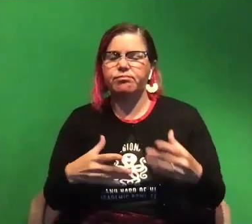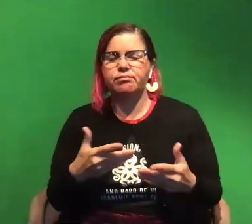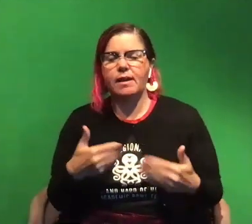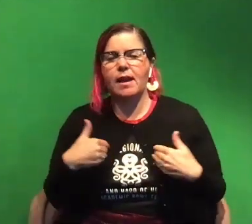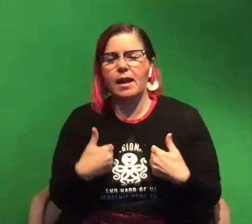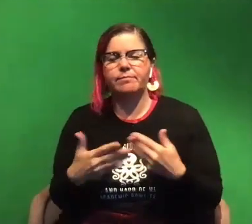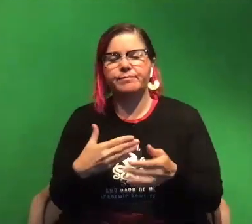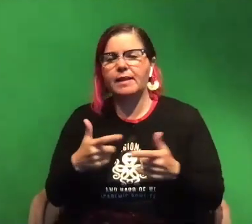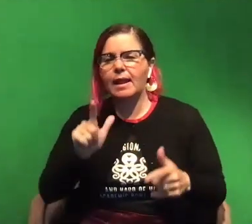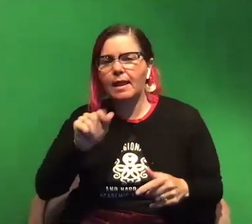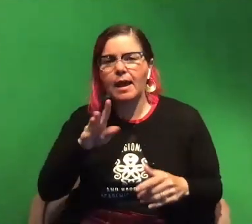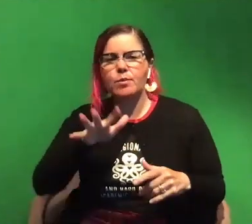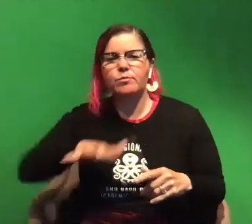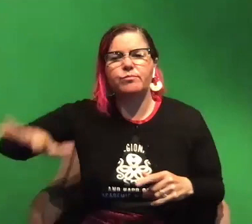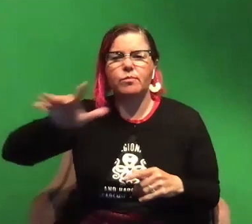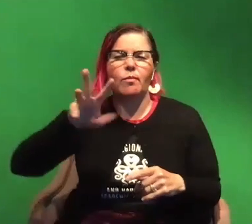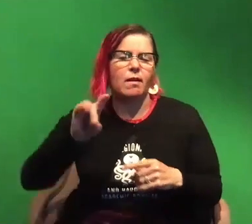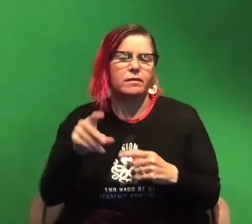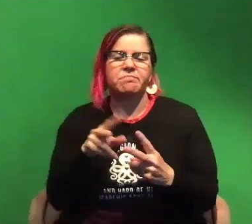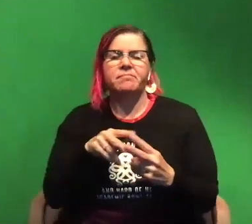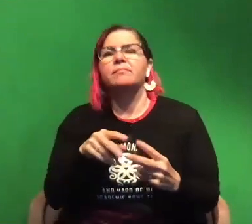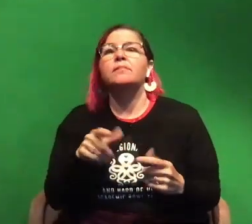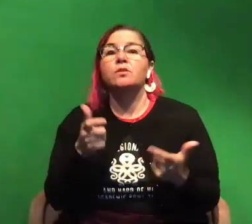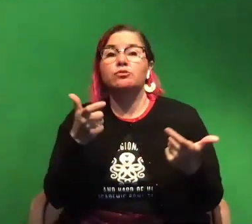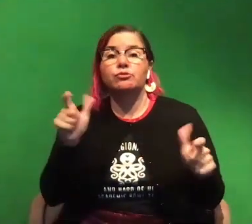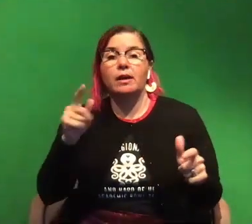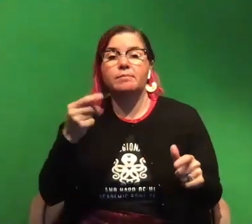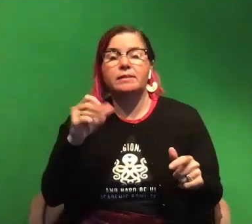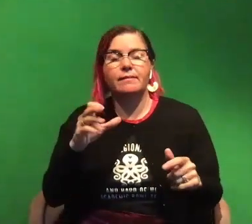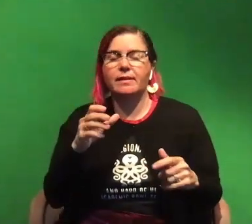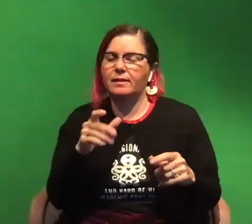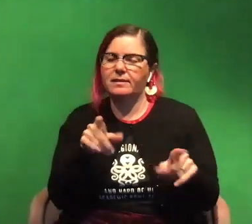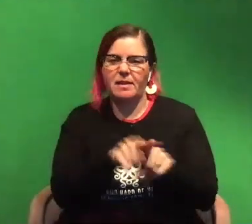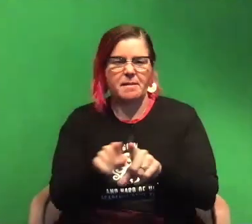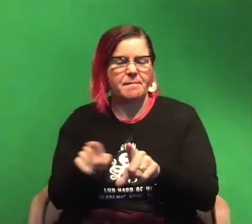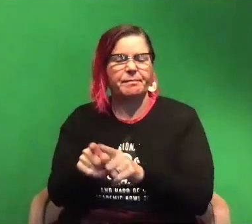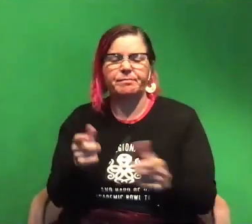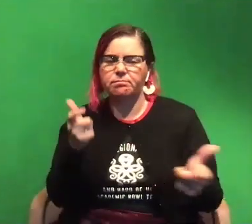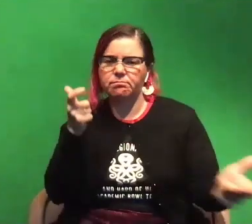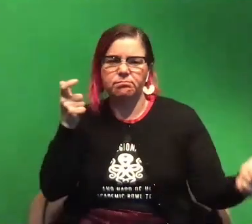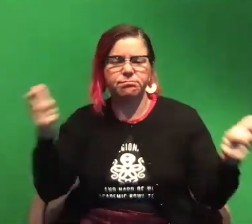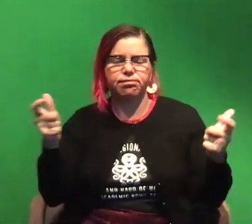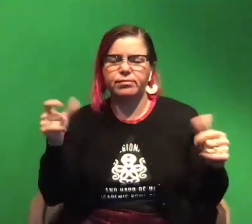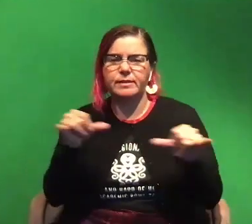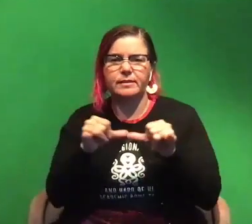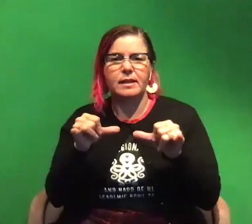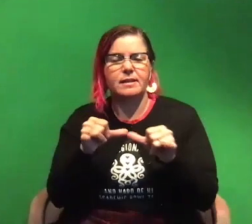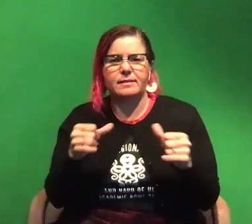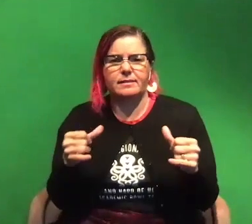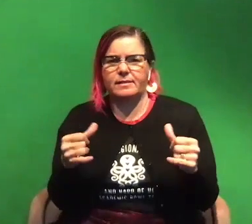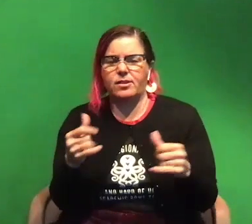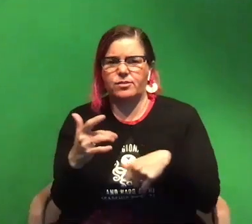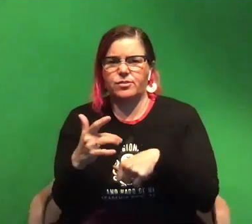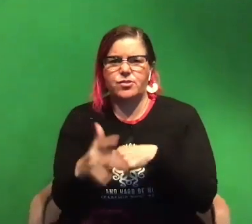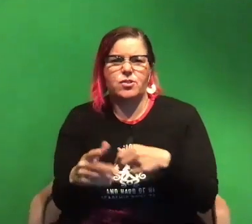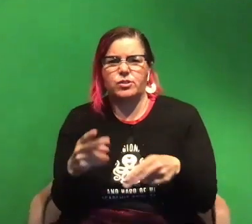in the wild. And these giant Pacific octopuses are no exception. Even getting that immense size at such a